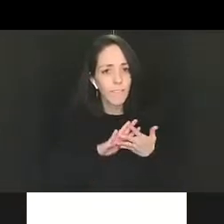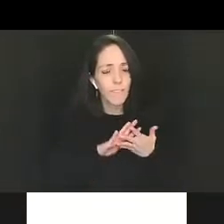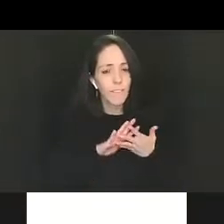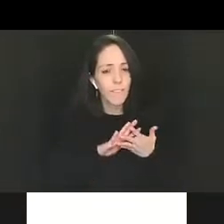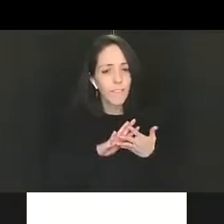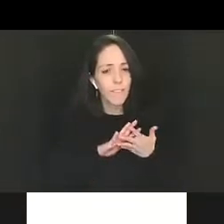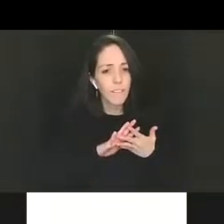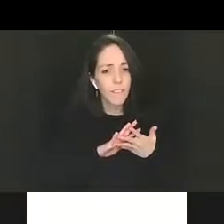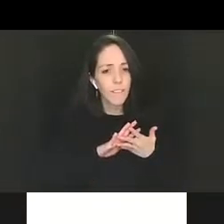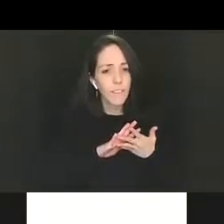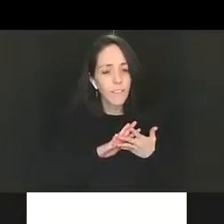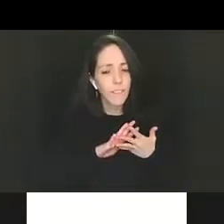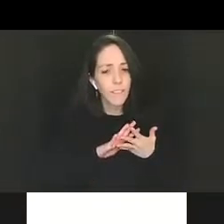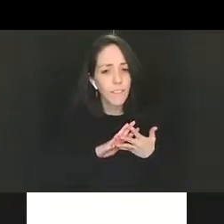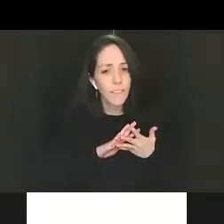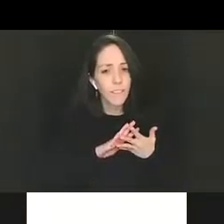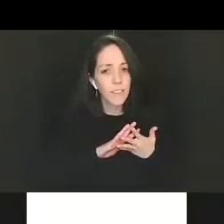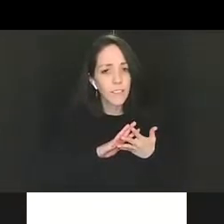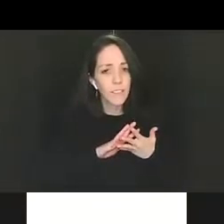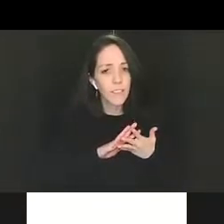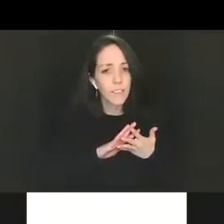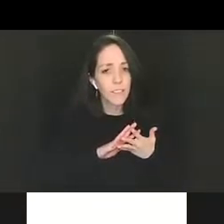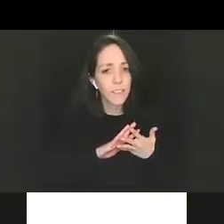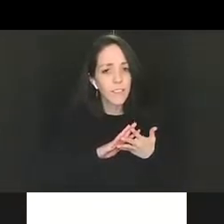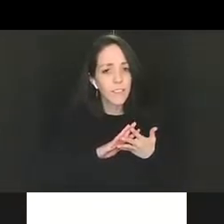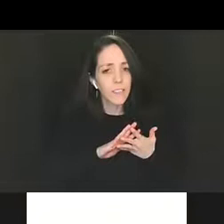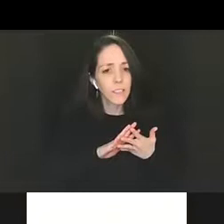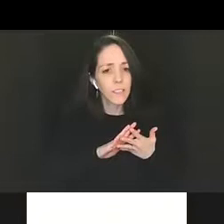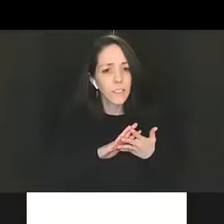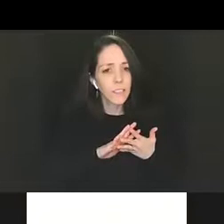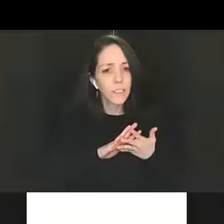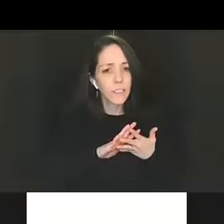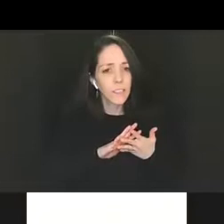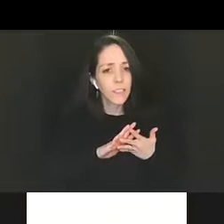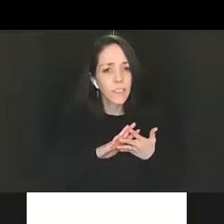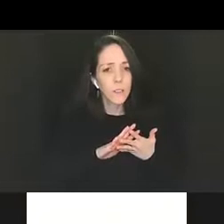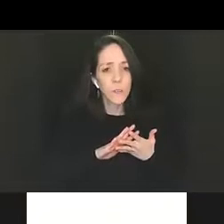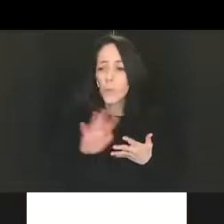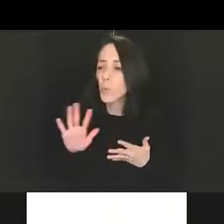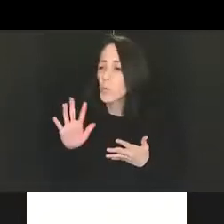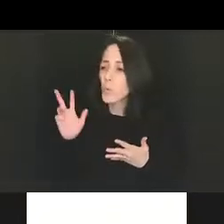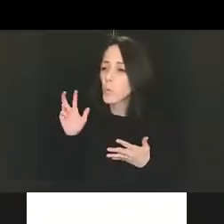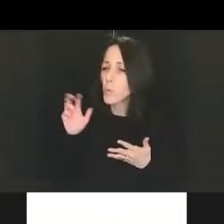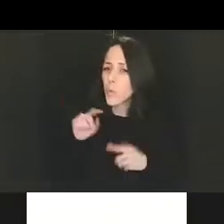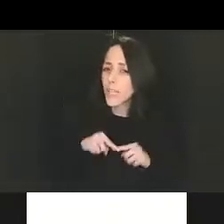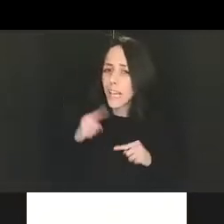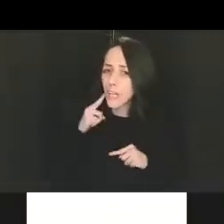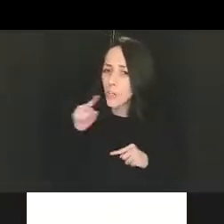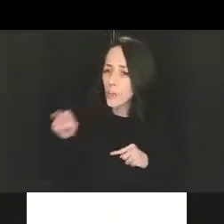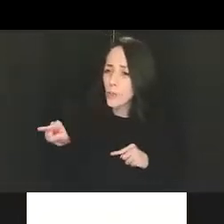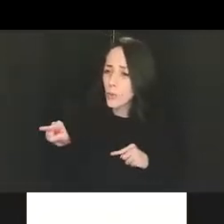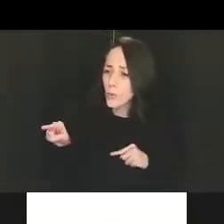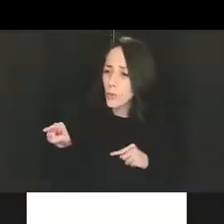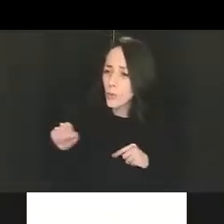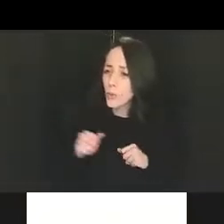you know, I'm sure there's some wildlife that we. I think you're breaking up, Jim. So we're